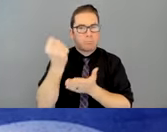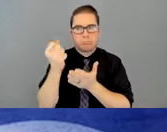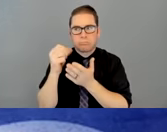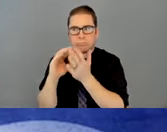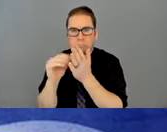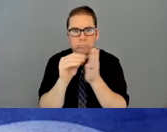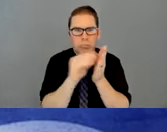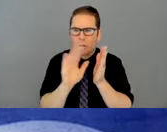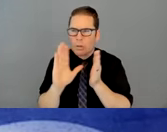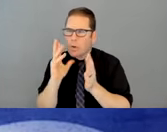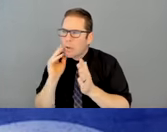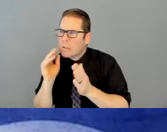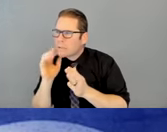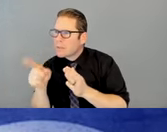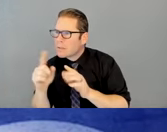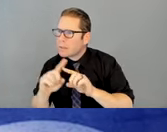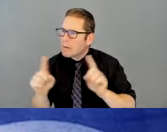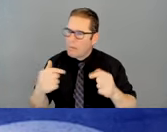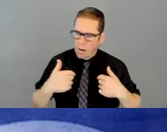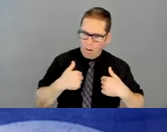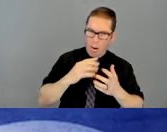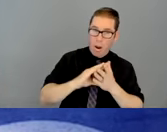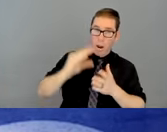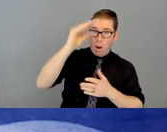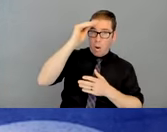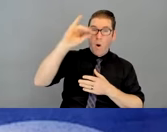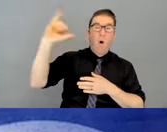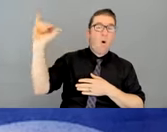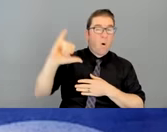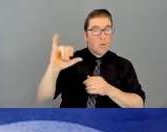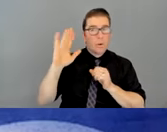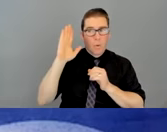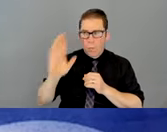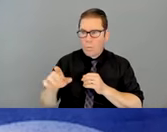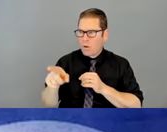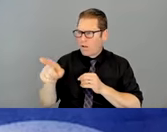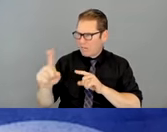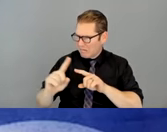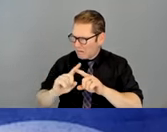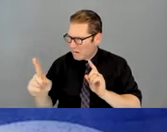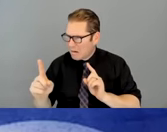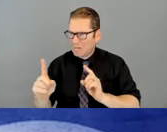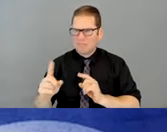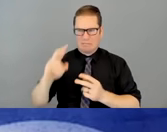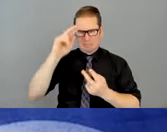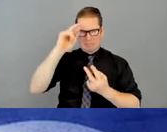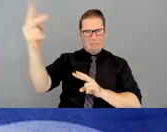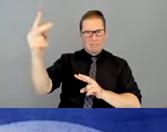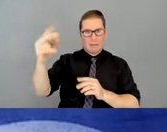also provide the opportunity for misunderstandings and hurt feelings.